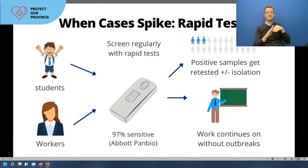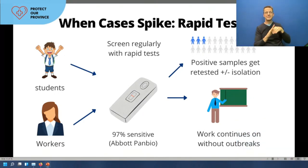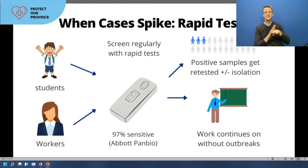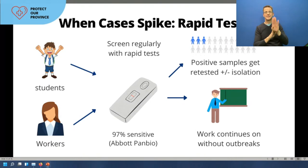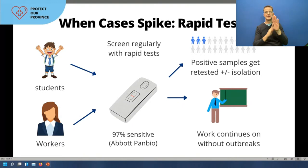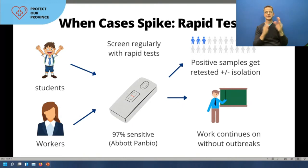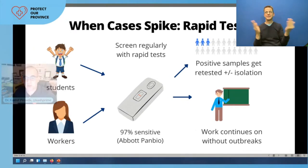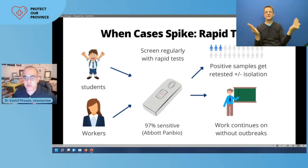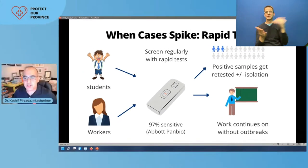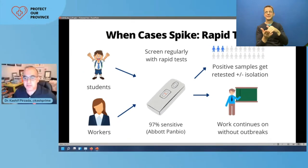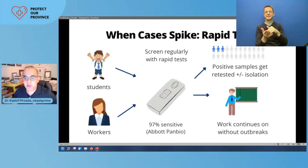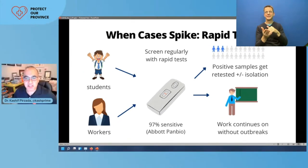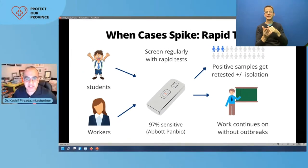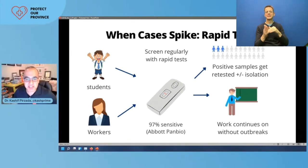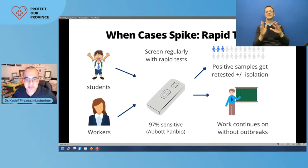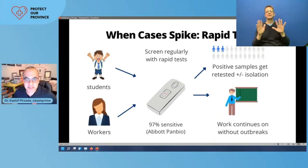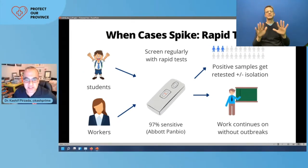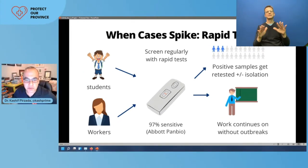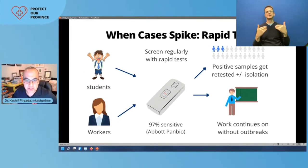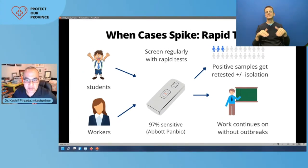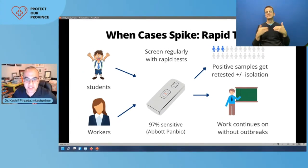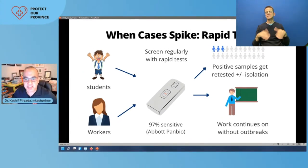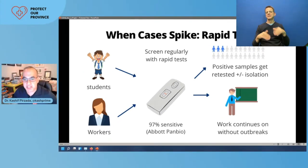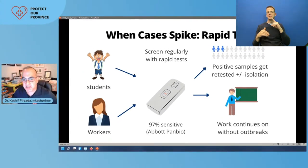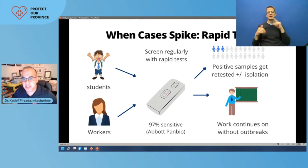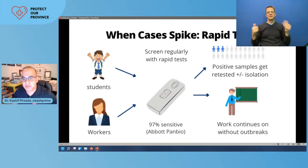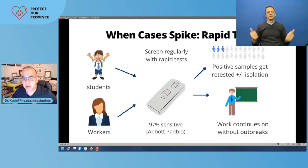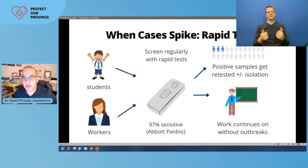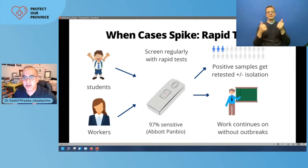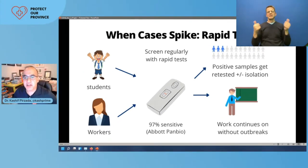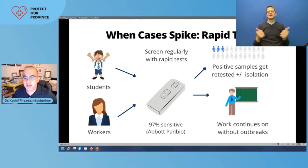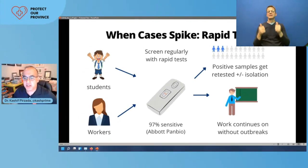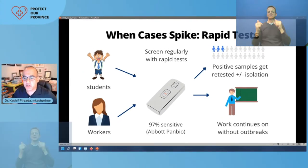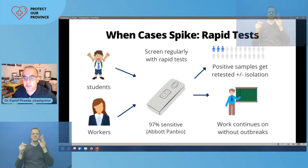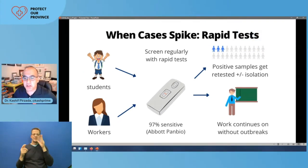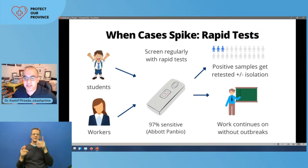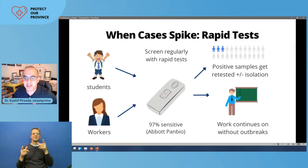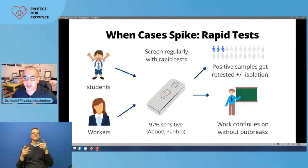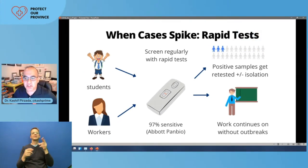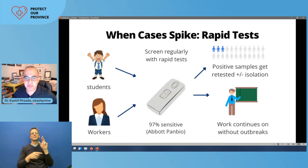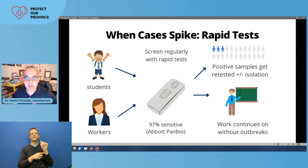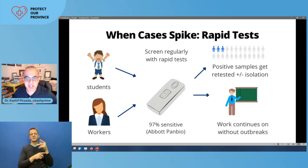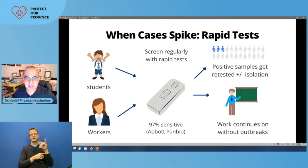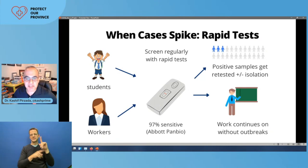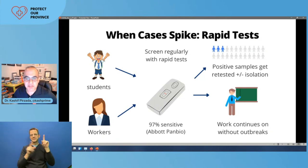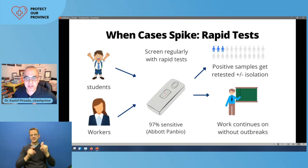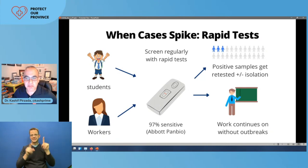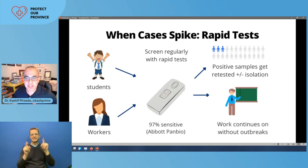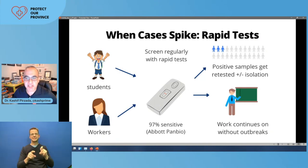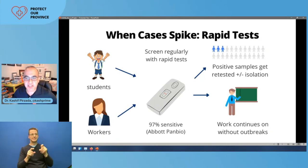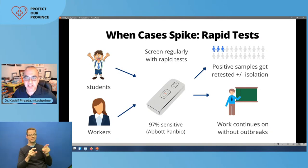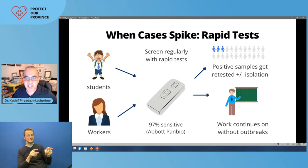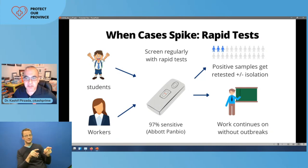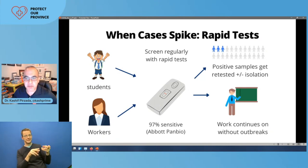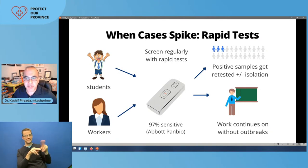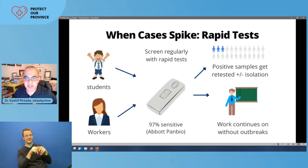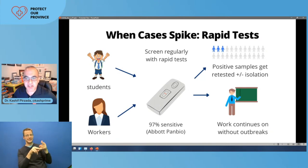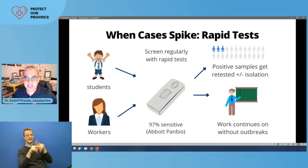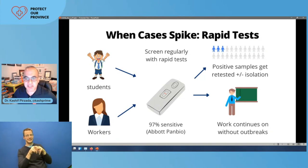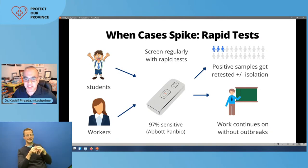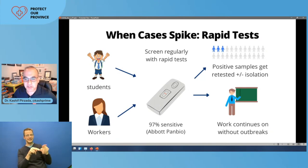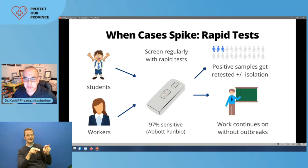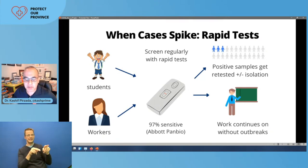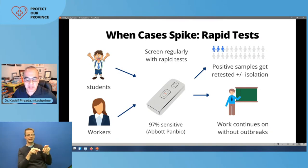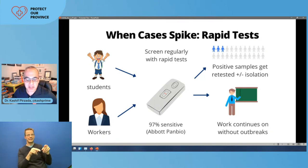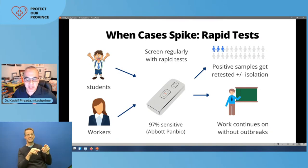suggest that the government, you know, deploy these tests in schools and daycares where, you know, about the large number of cases are developing in that young age group, the